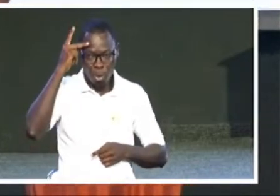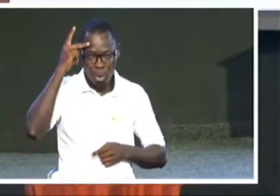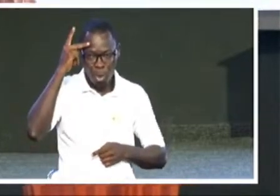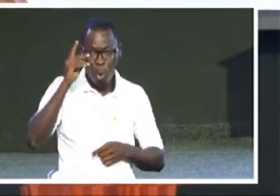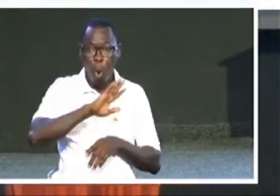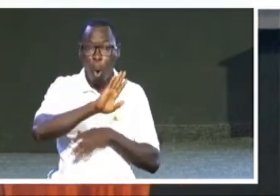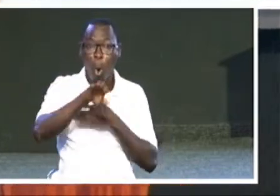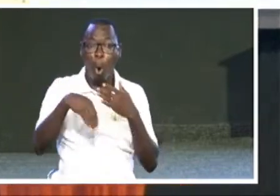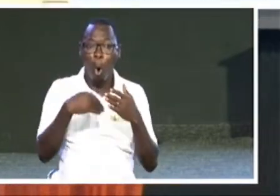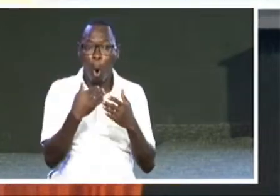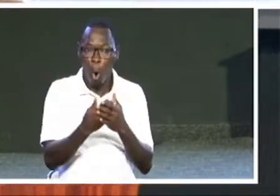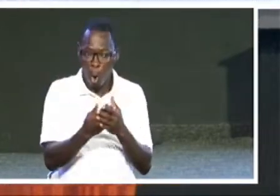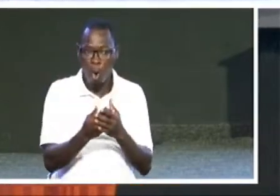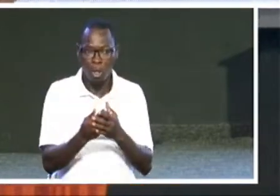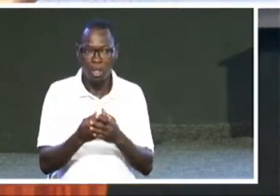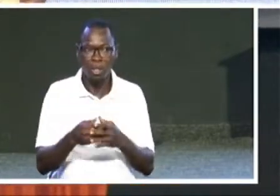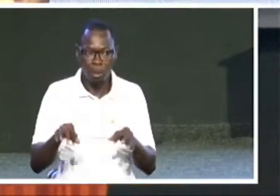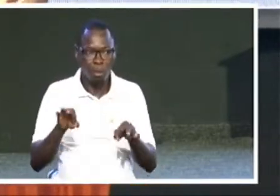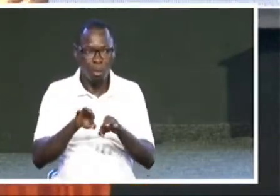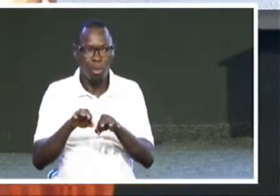are interconnected.